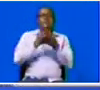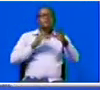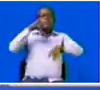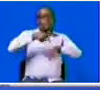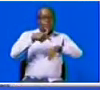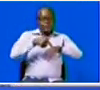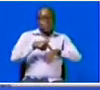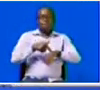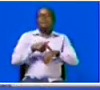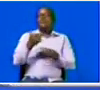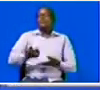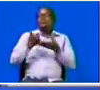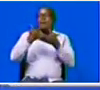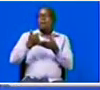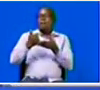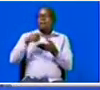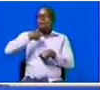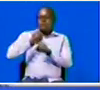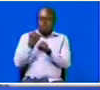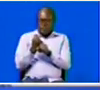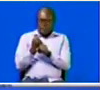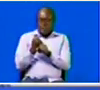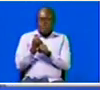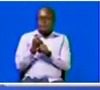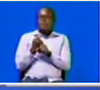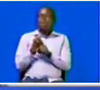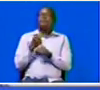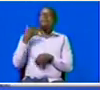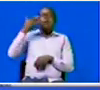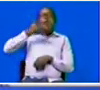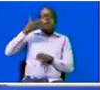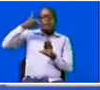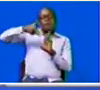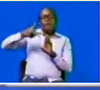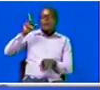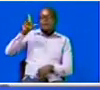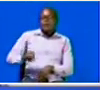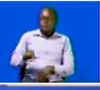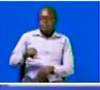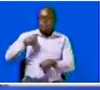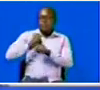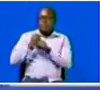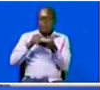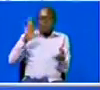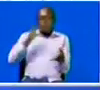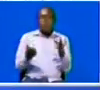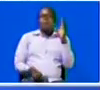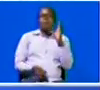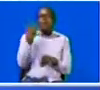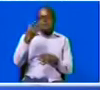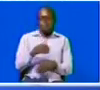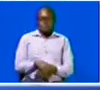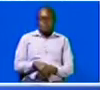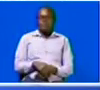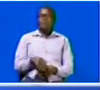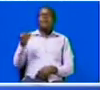is going to help us even lower the price of fuel, and this is going to, you know, increase production in many ways.